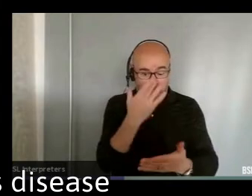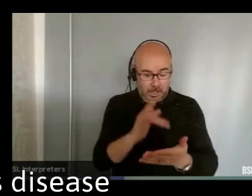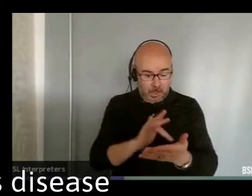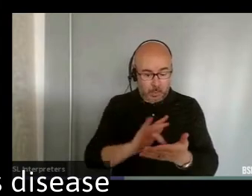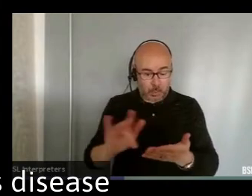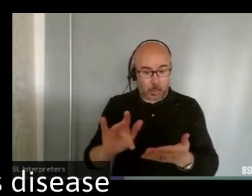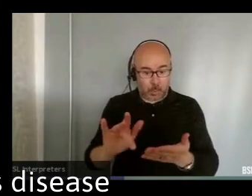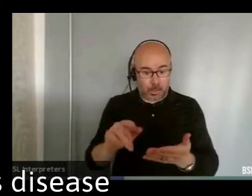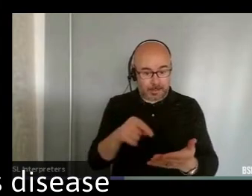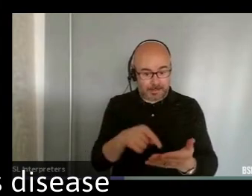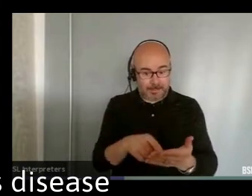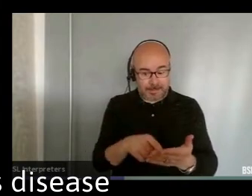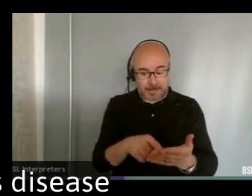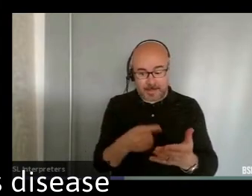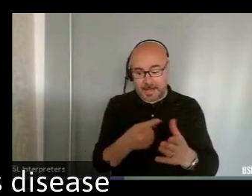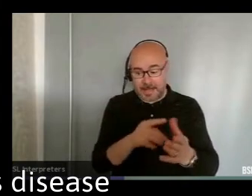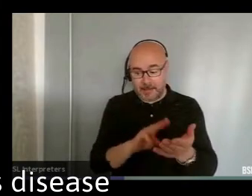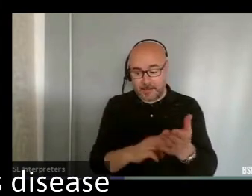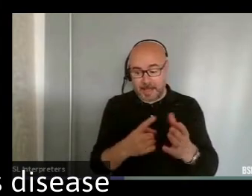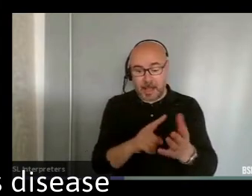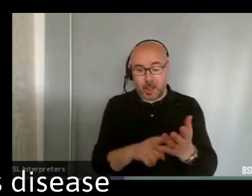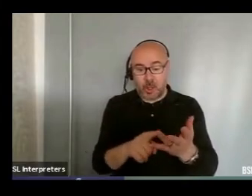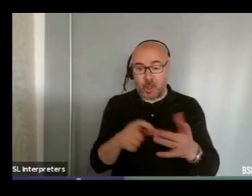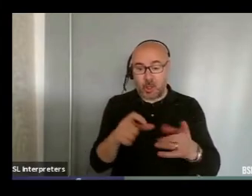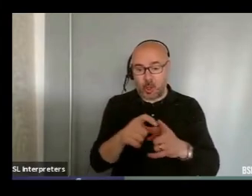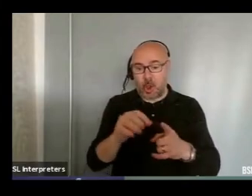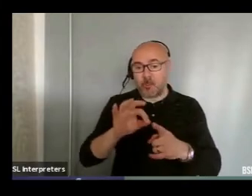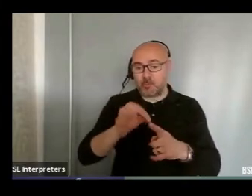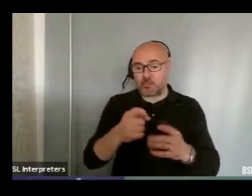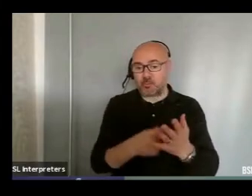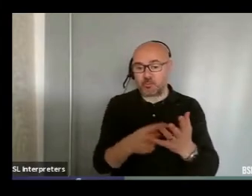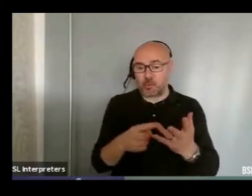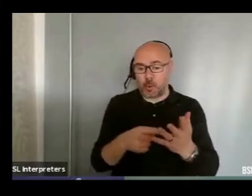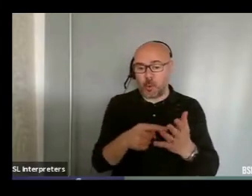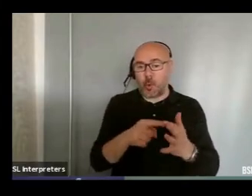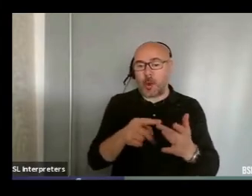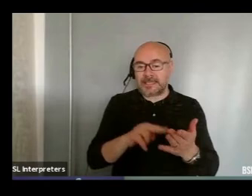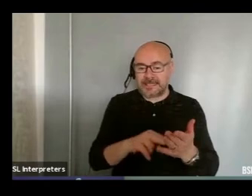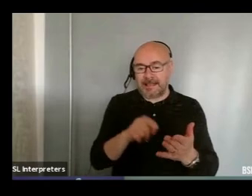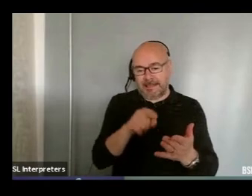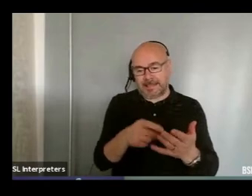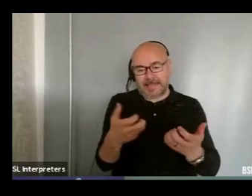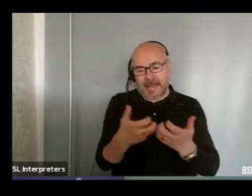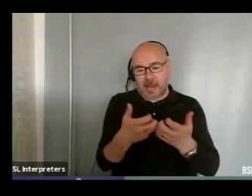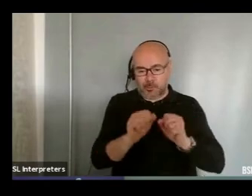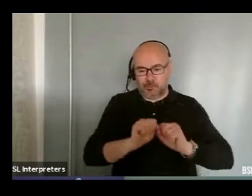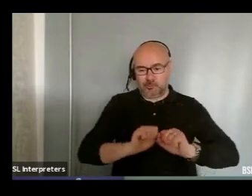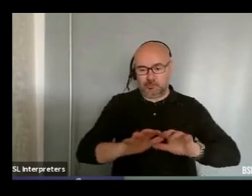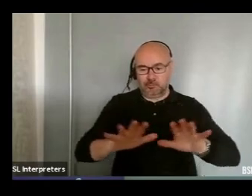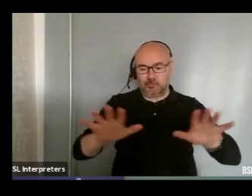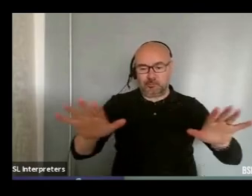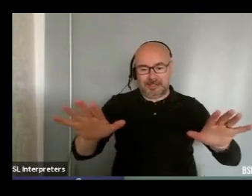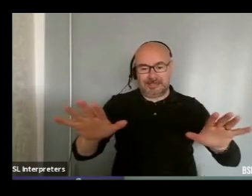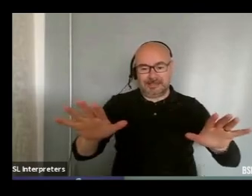disease is caused by the amyloid protein that leads to the sort of like if you like, the spread of the fire in the